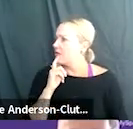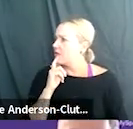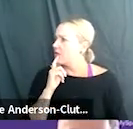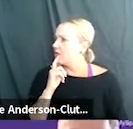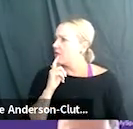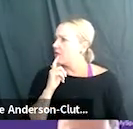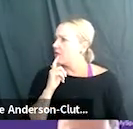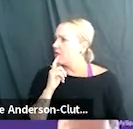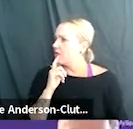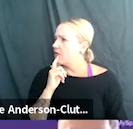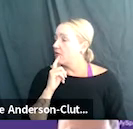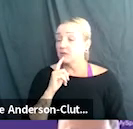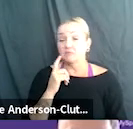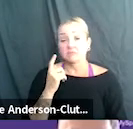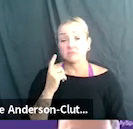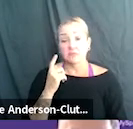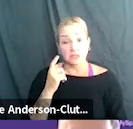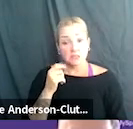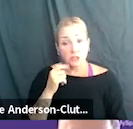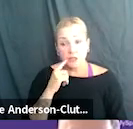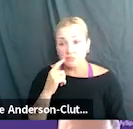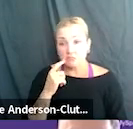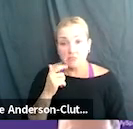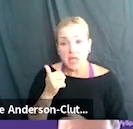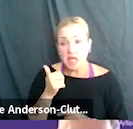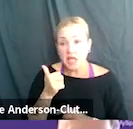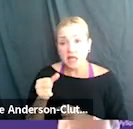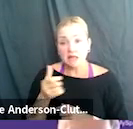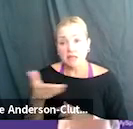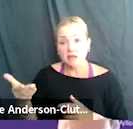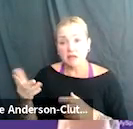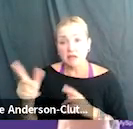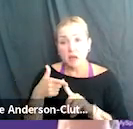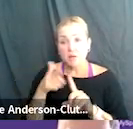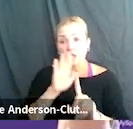presentation? Was there anything else about his diagnosis that was unusual?